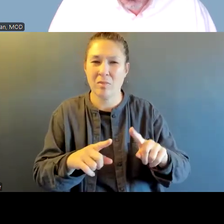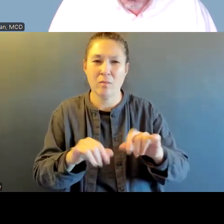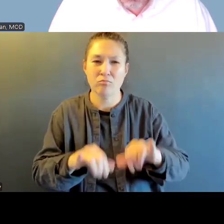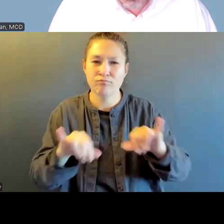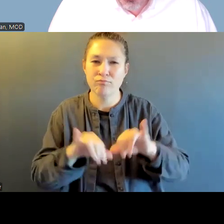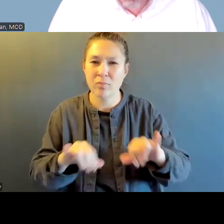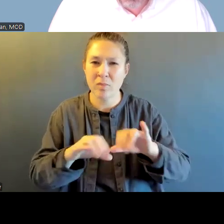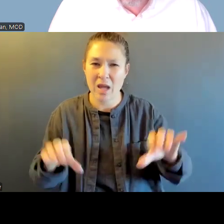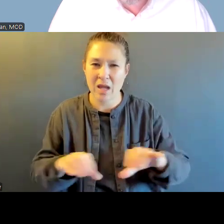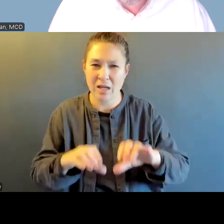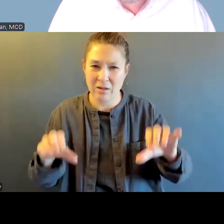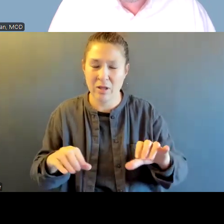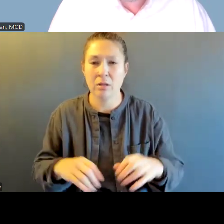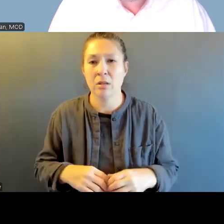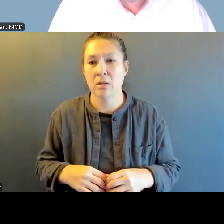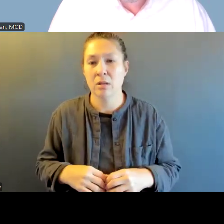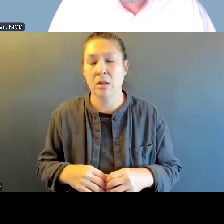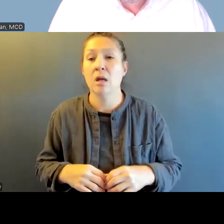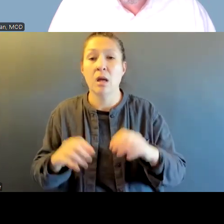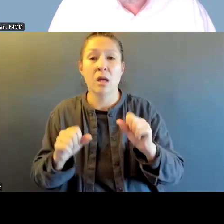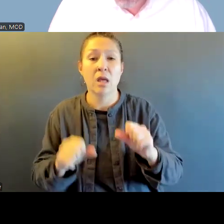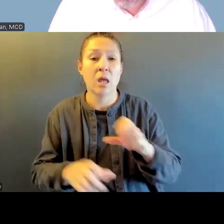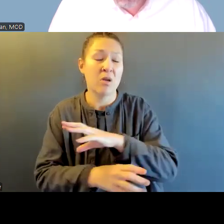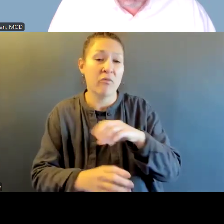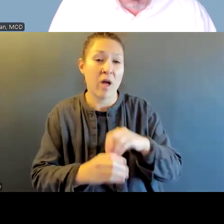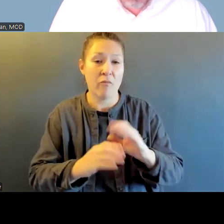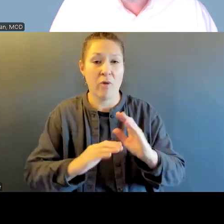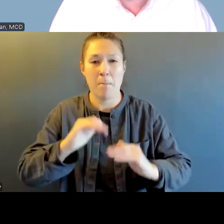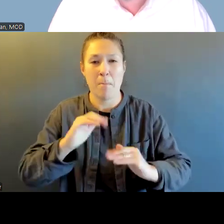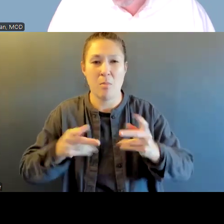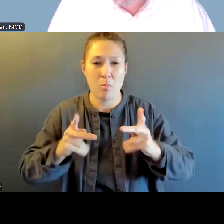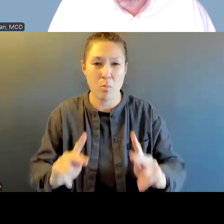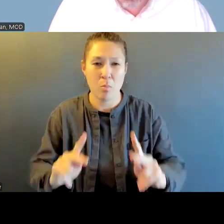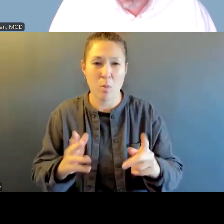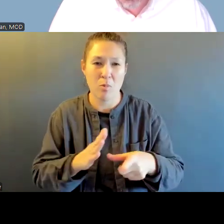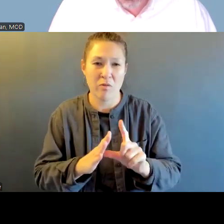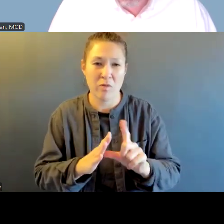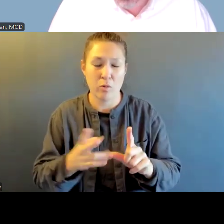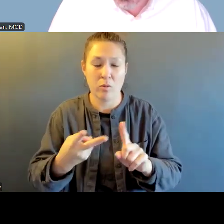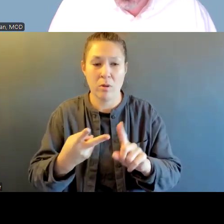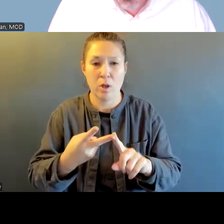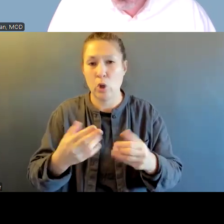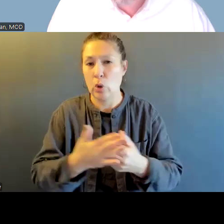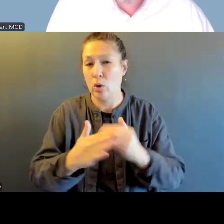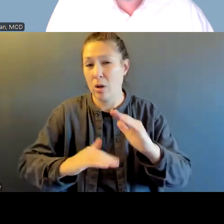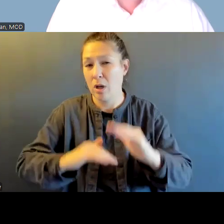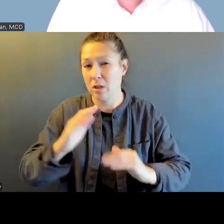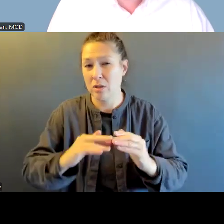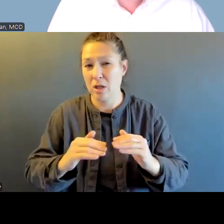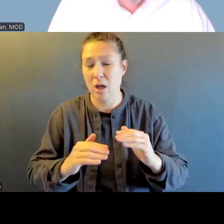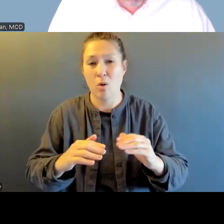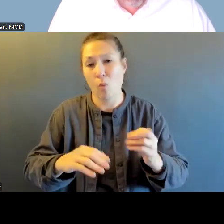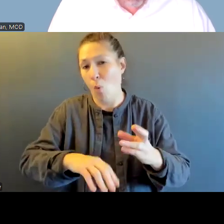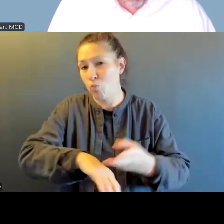typically will be part of the building permit review. They can evaluate new construction or renovation plans. They can provide recommendations for